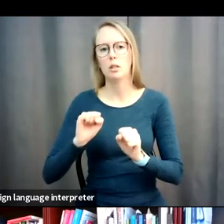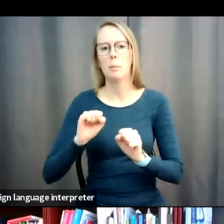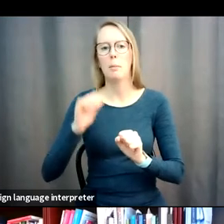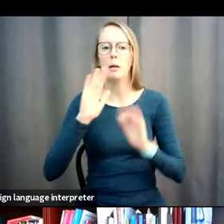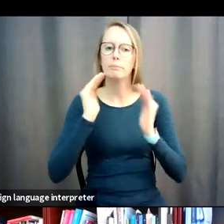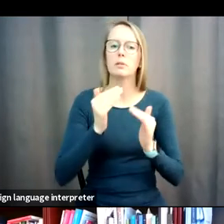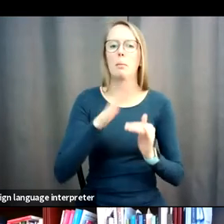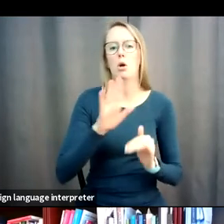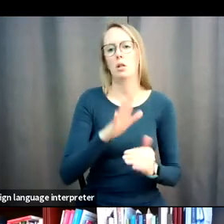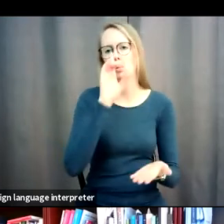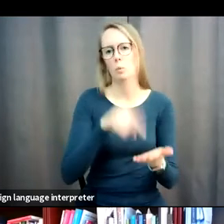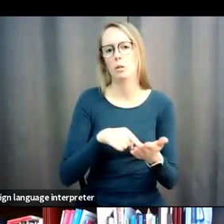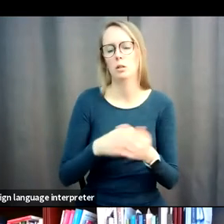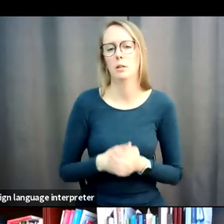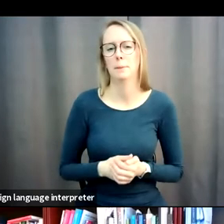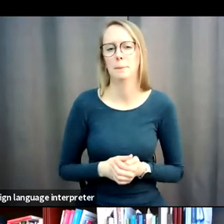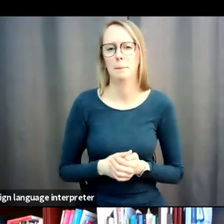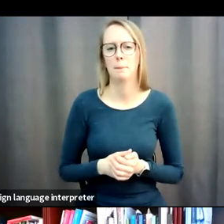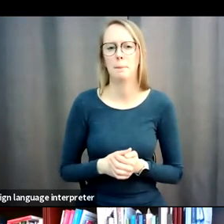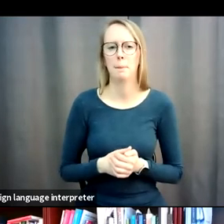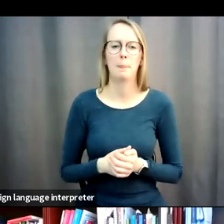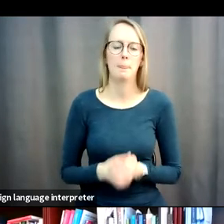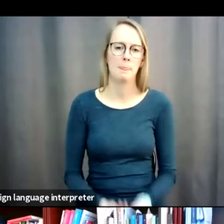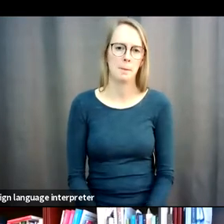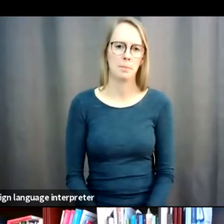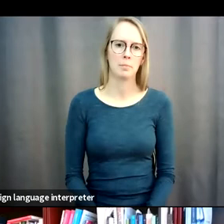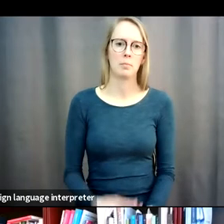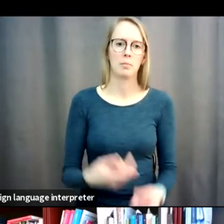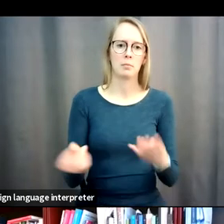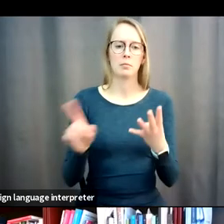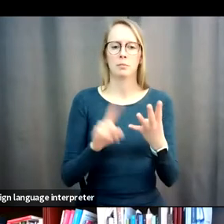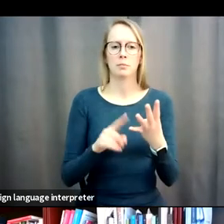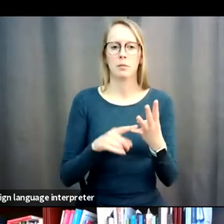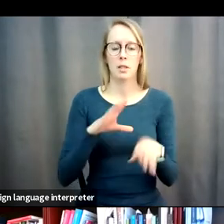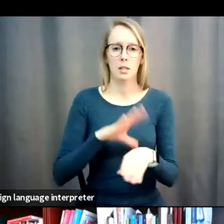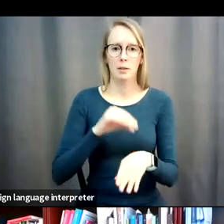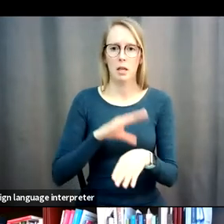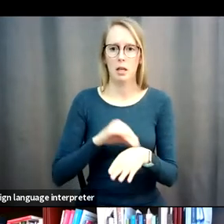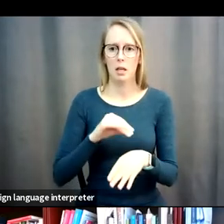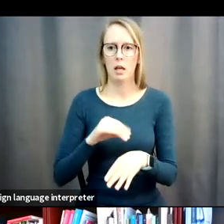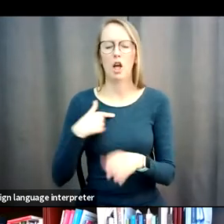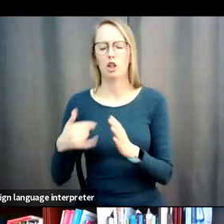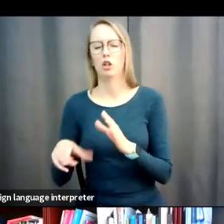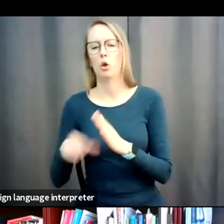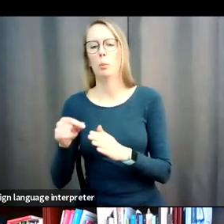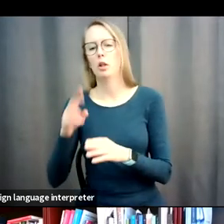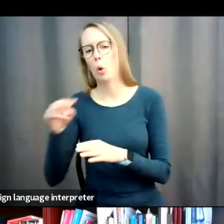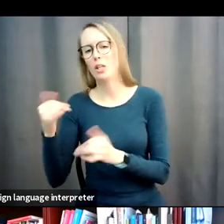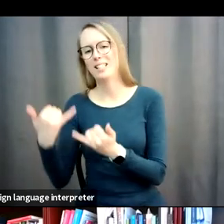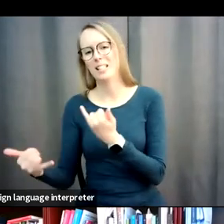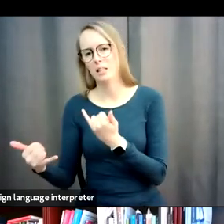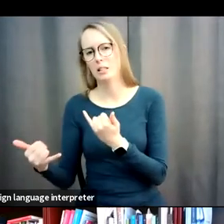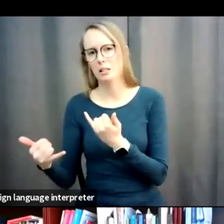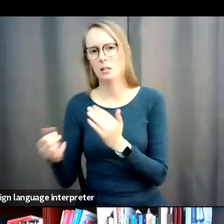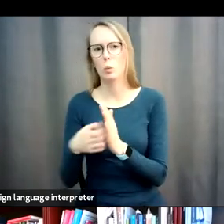into account than they already do. To Sweden, I take Norway afterwards because it's later